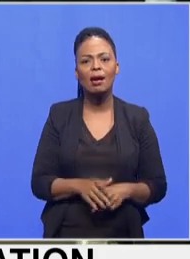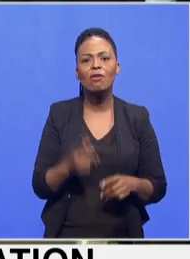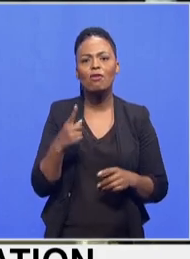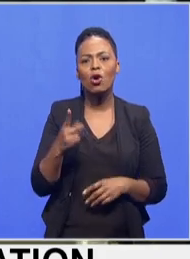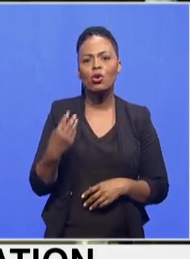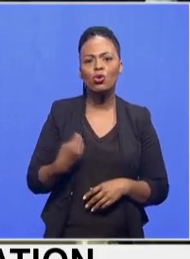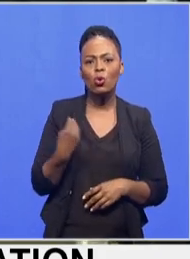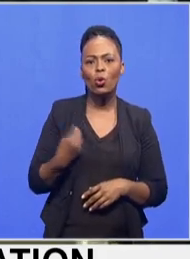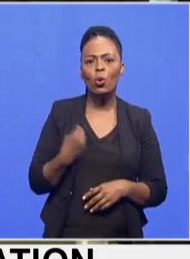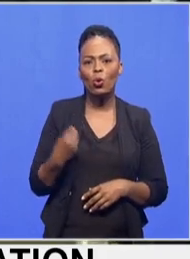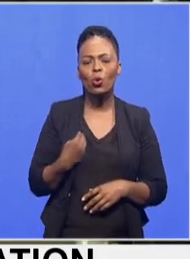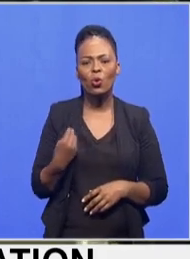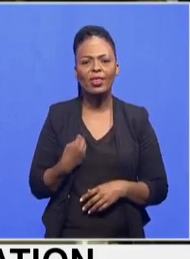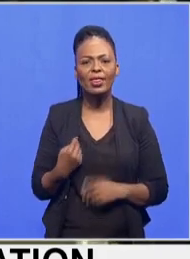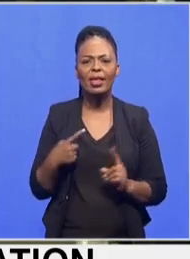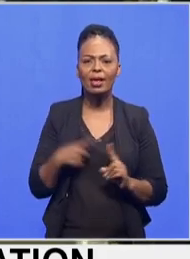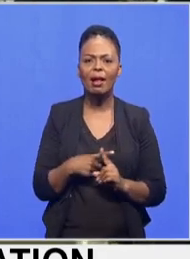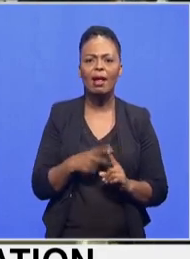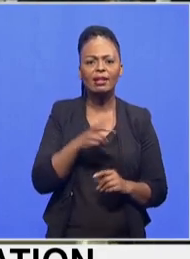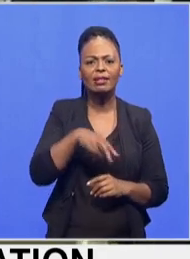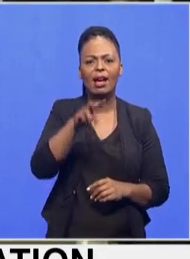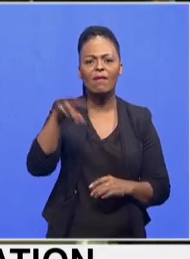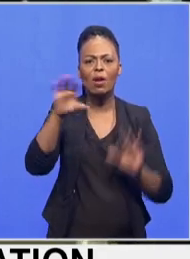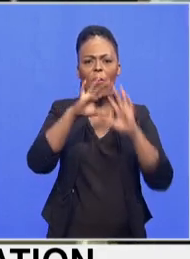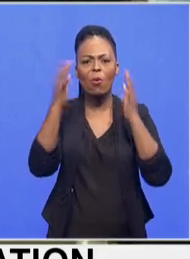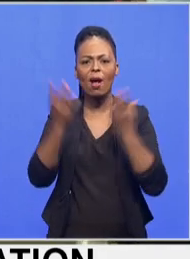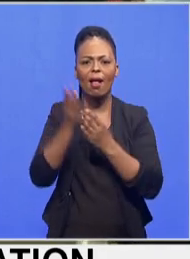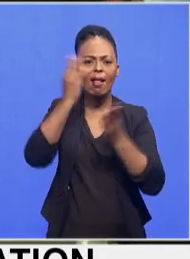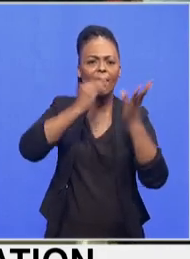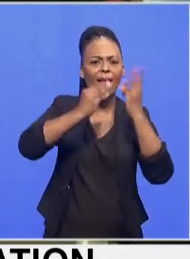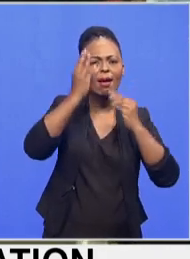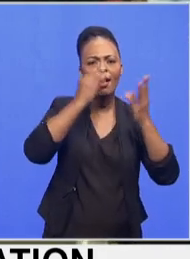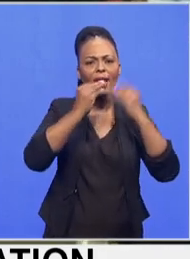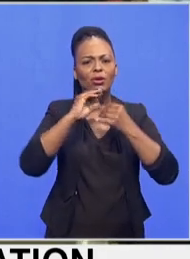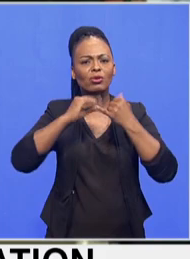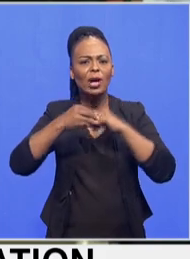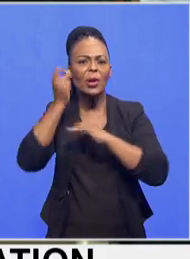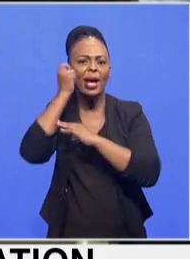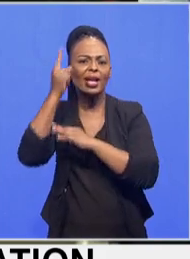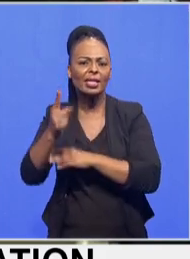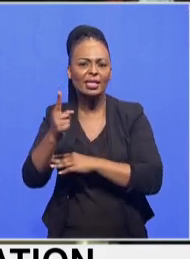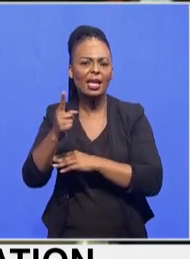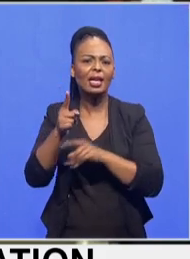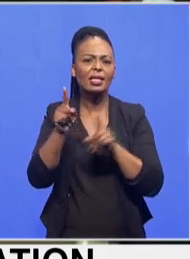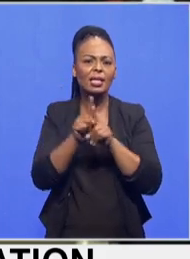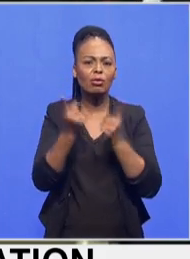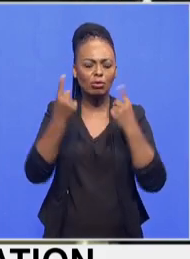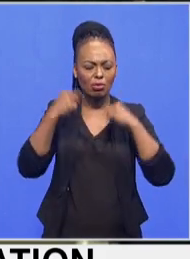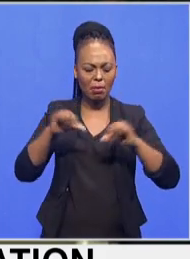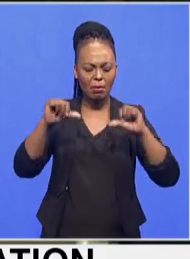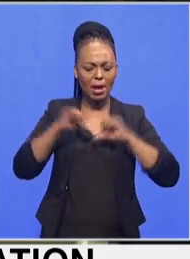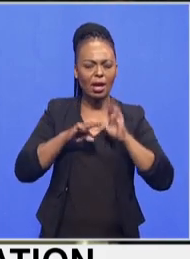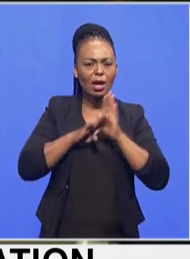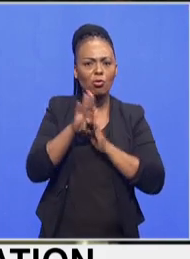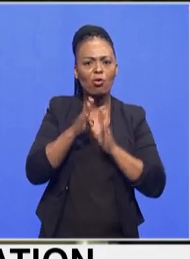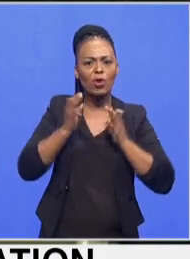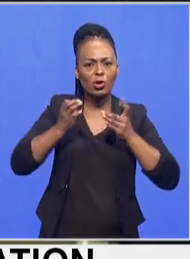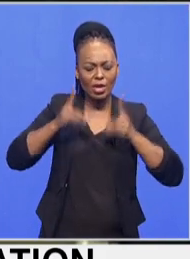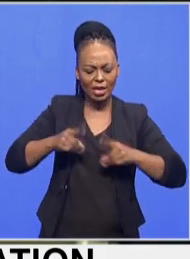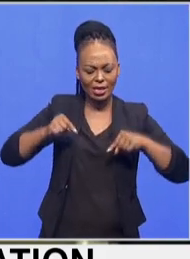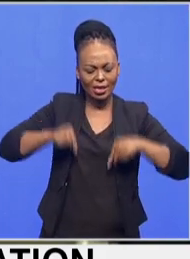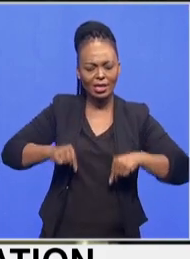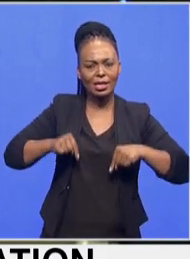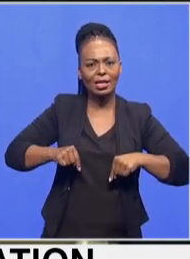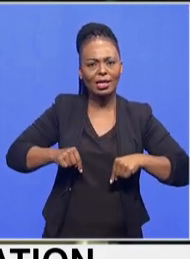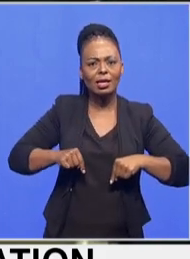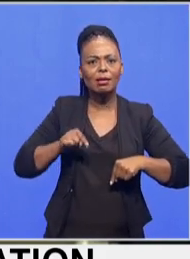talking about that he traveled the world to try to understand and improve the education